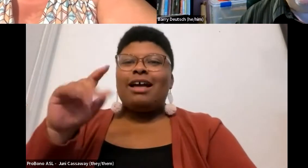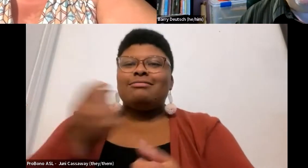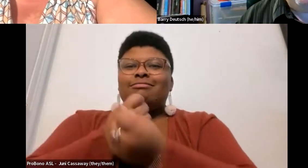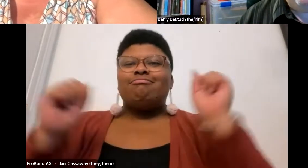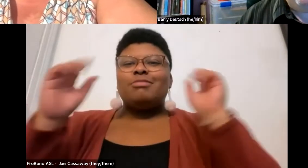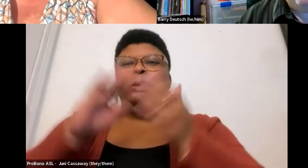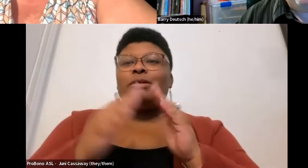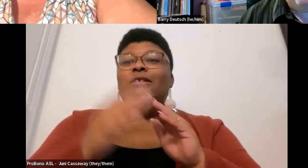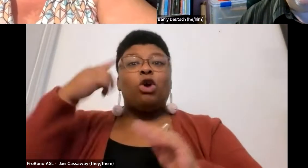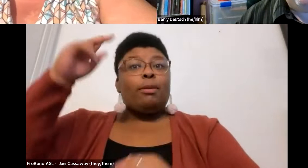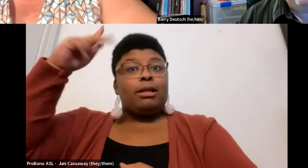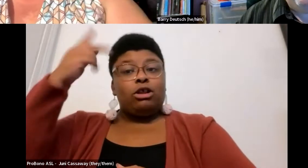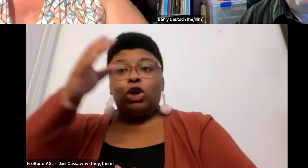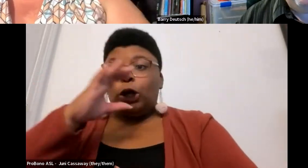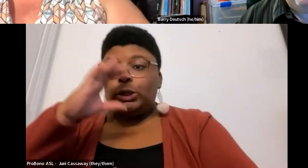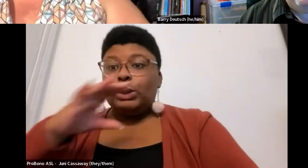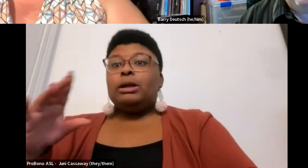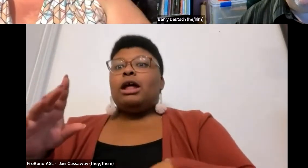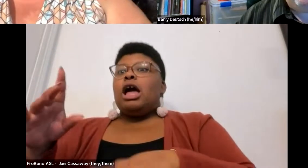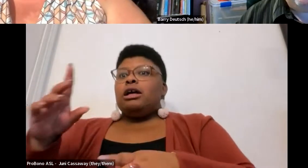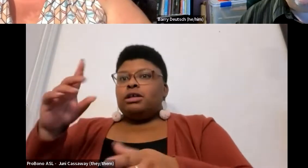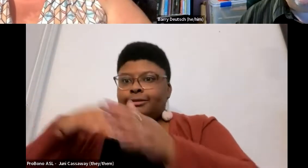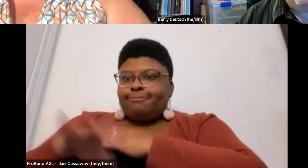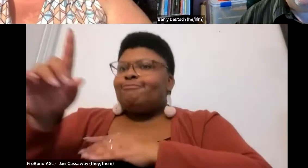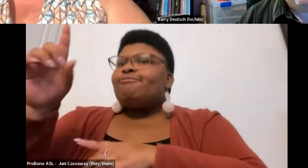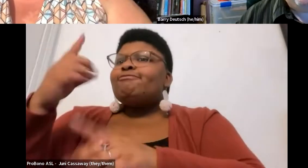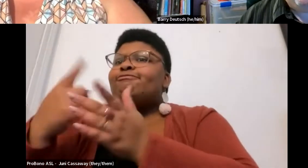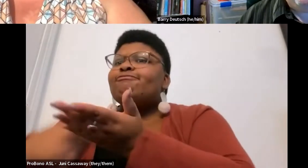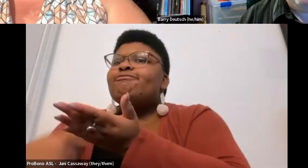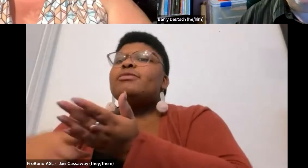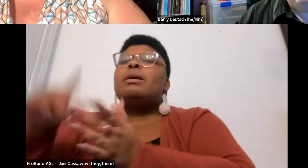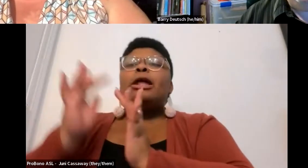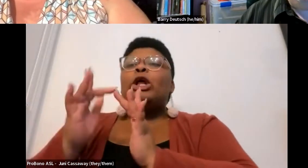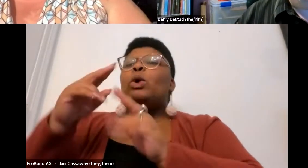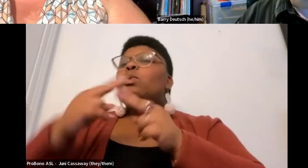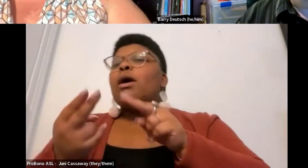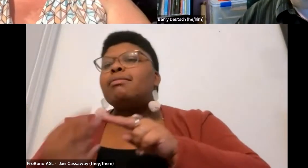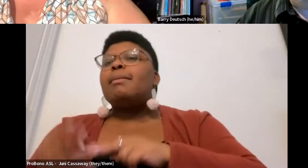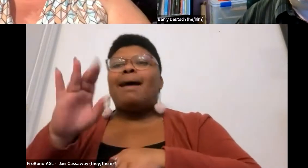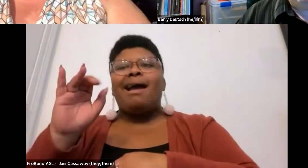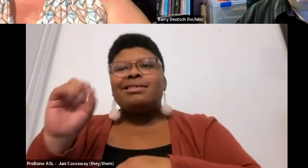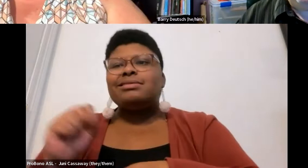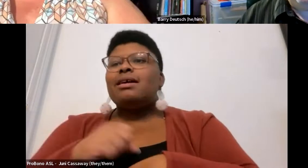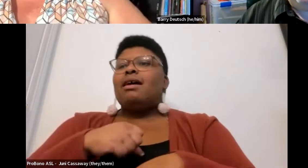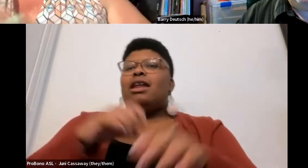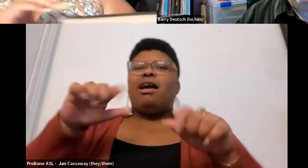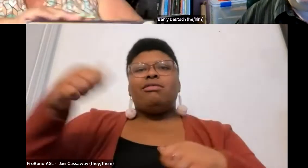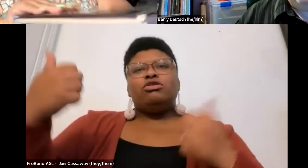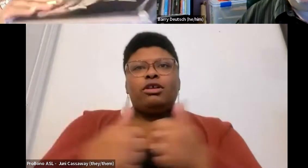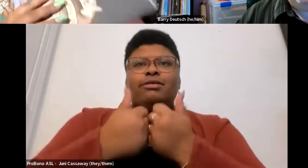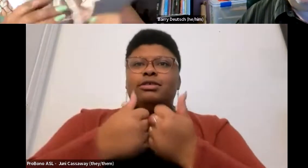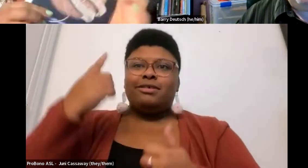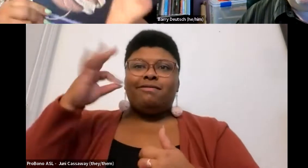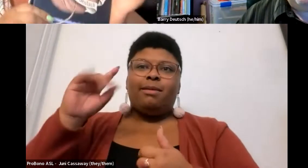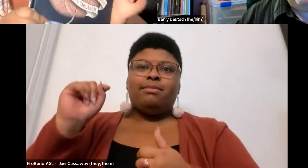exploring medical weight bias and other challenges faced by fat people, Barry is also widely known for his